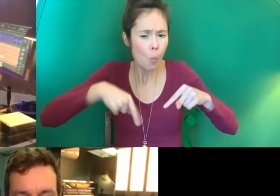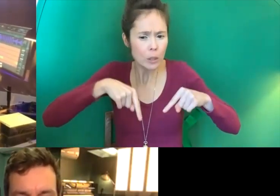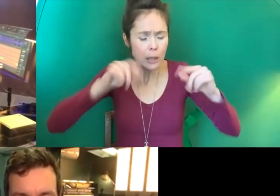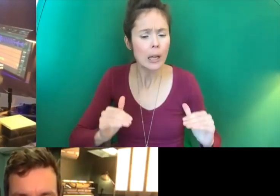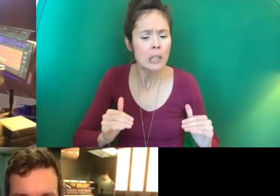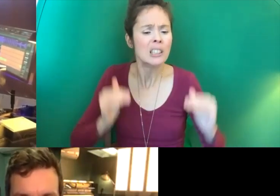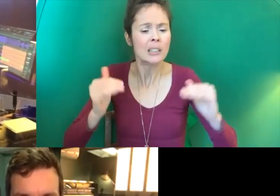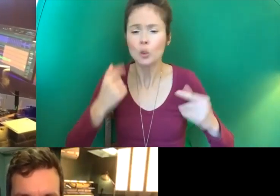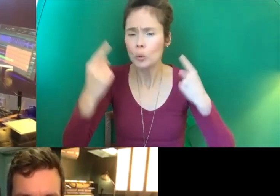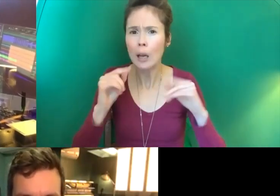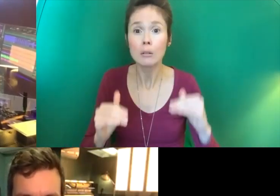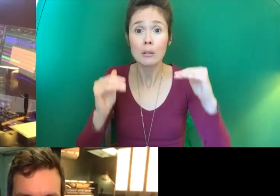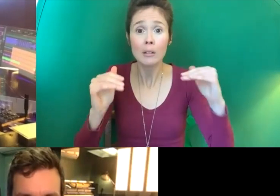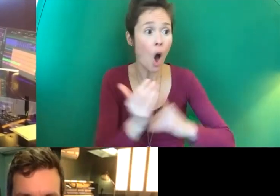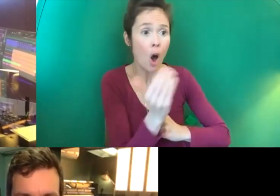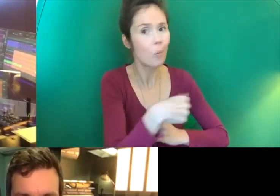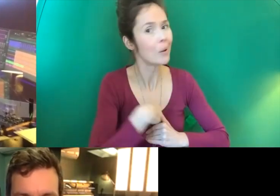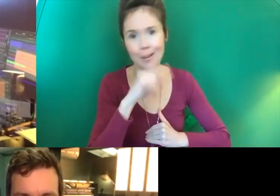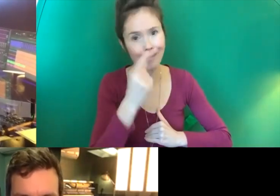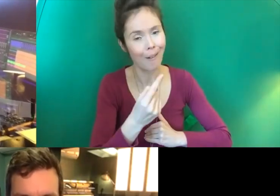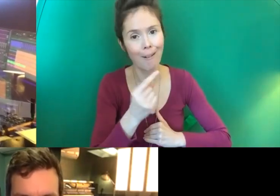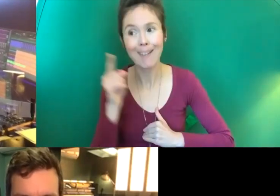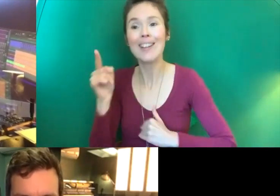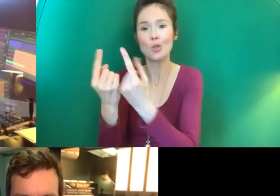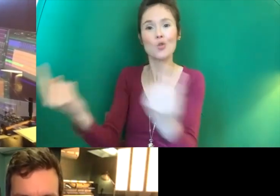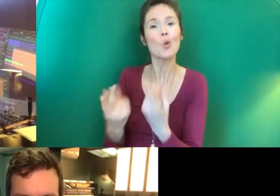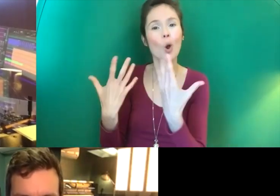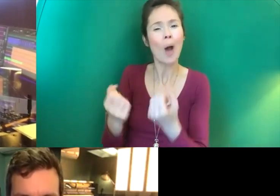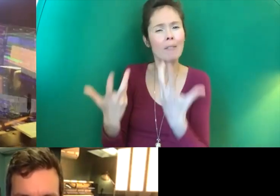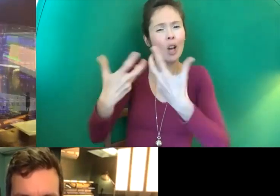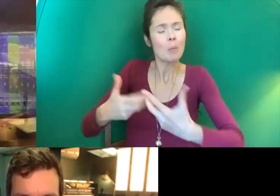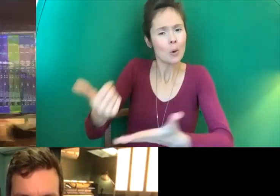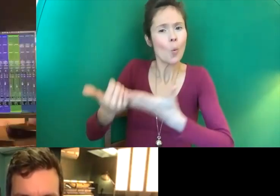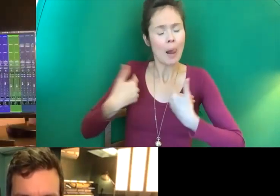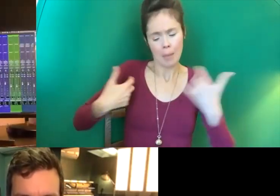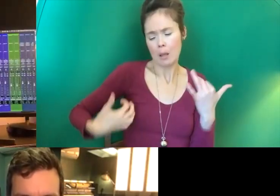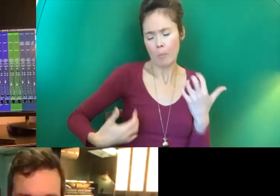home. So the home recording and the studio kind of,